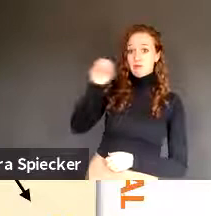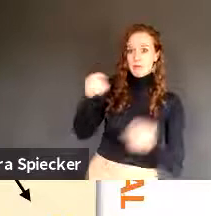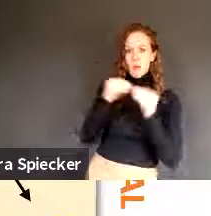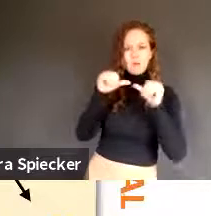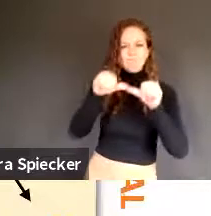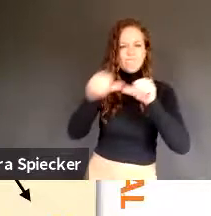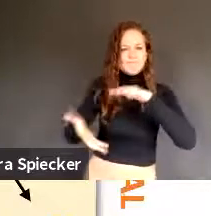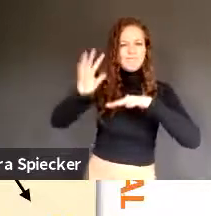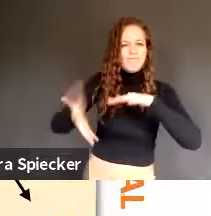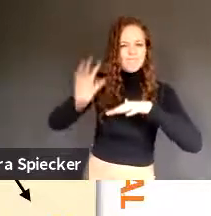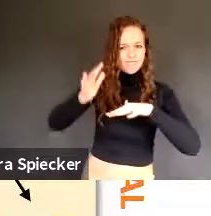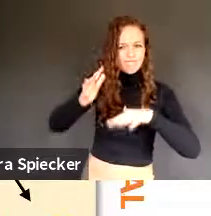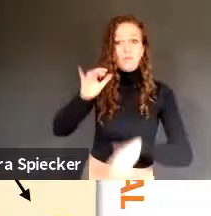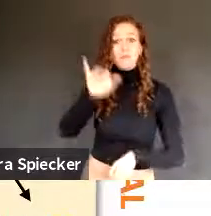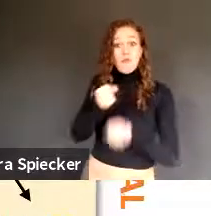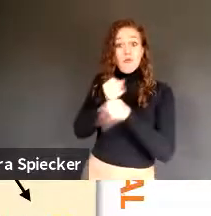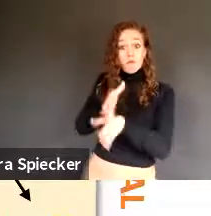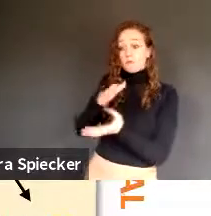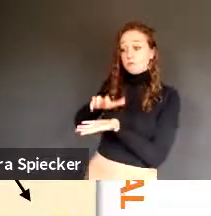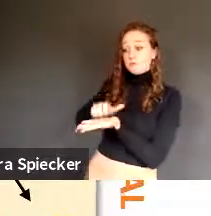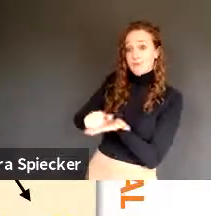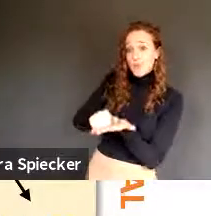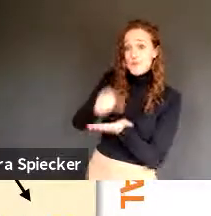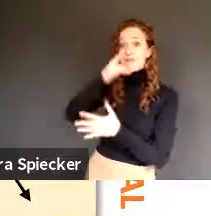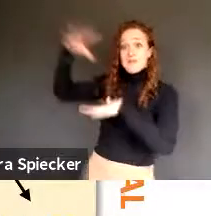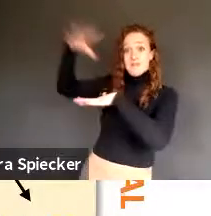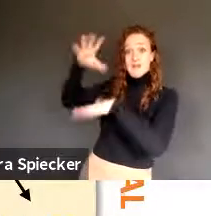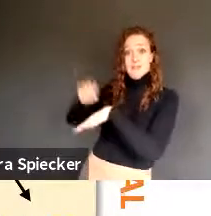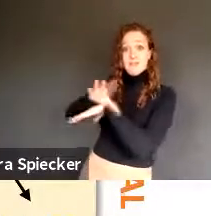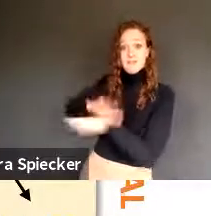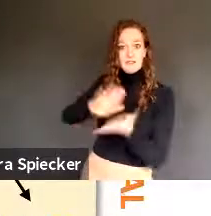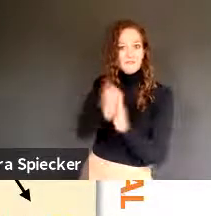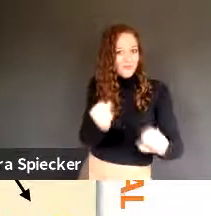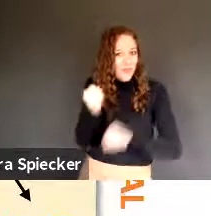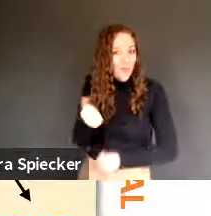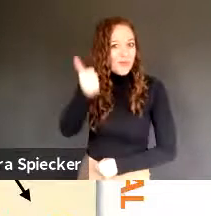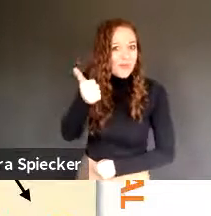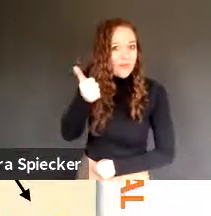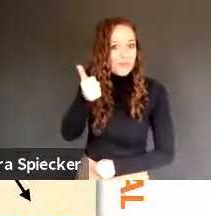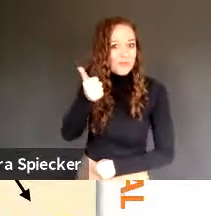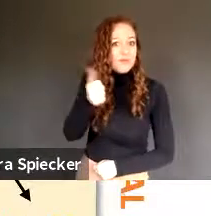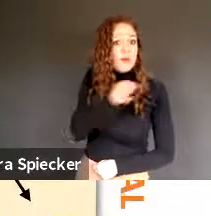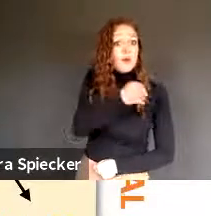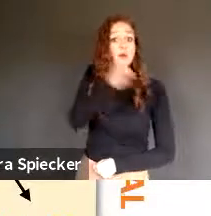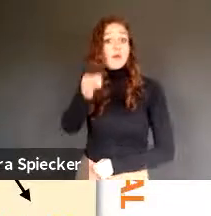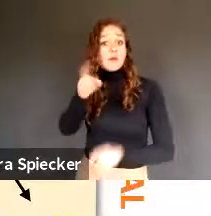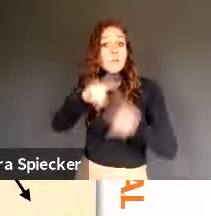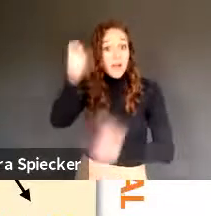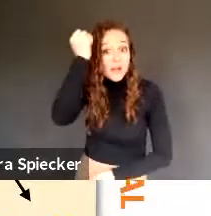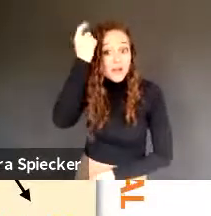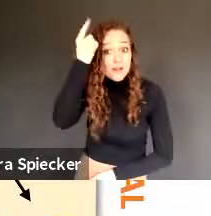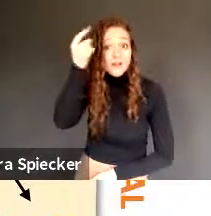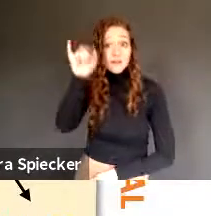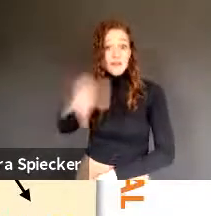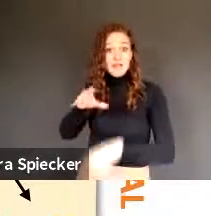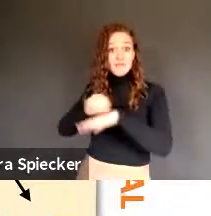What I found was that more persistent coastal upwelling in Southern Oregon did strengthen the effects of herbivory and light